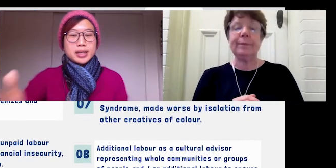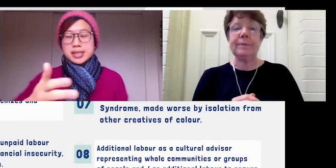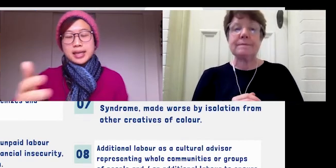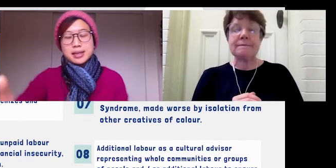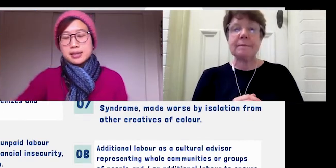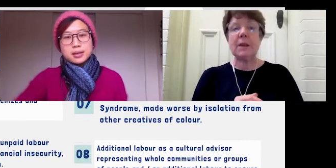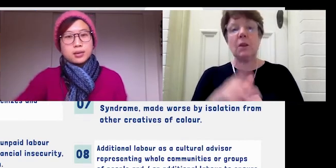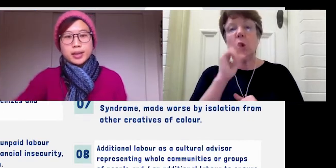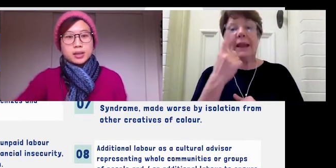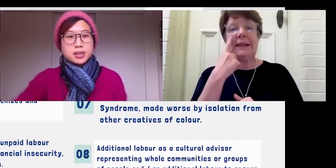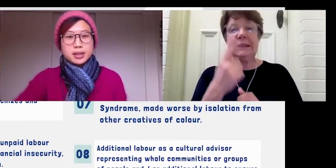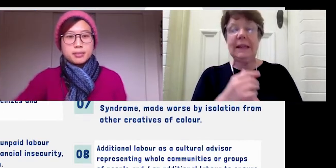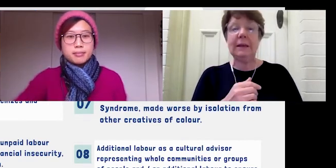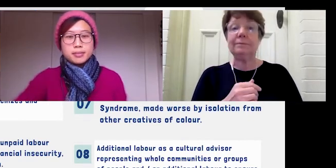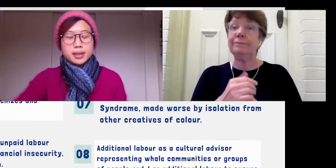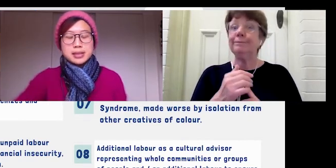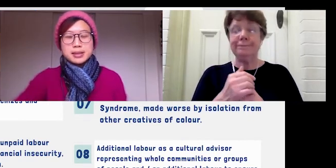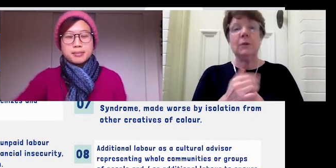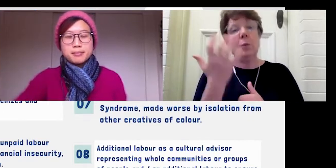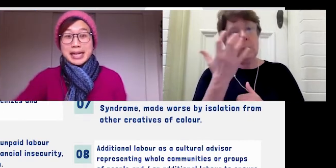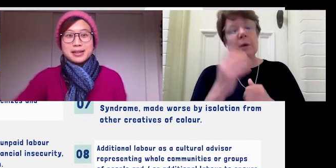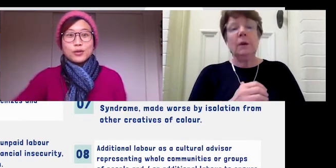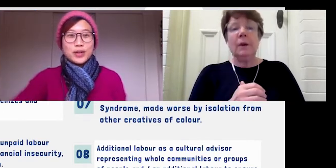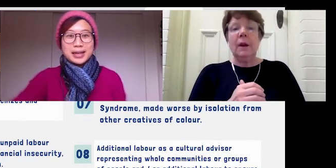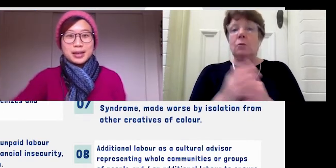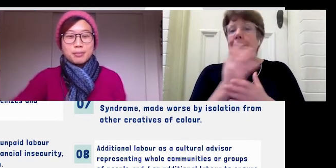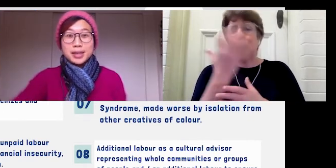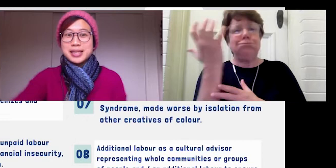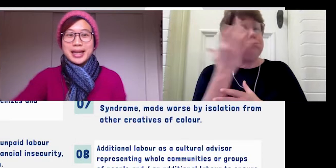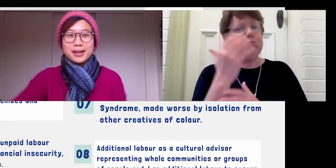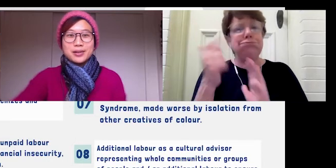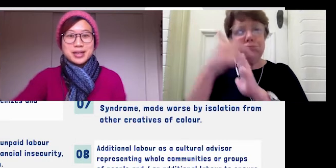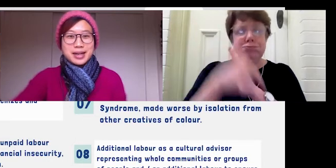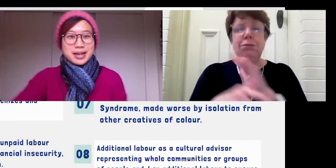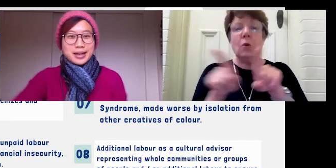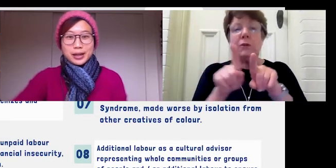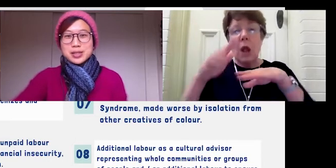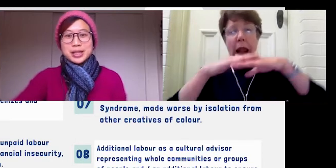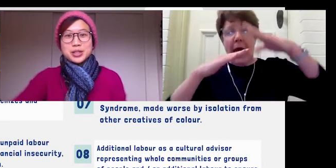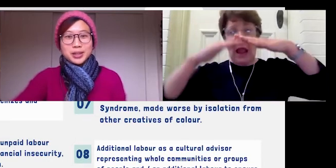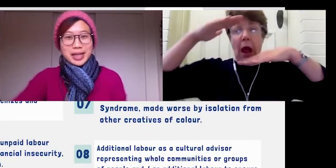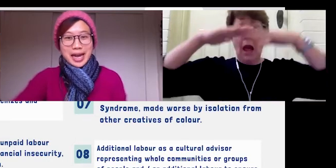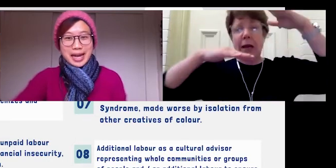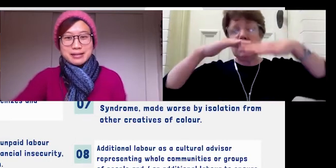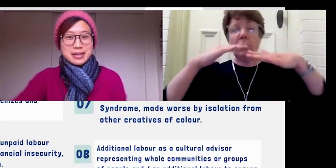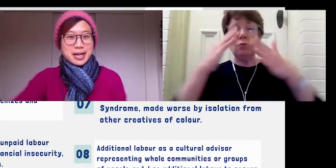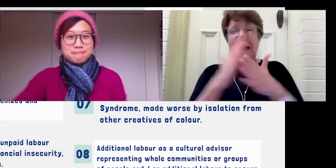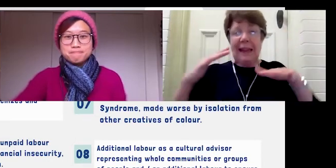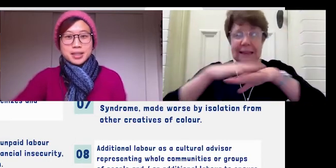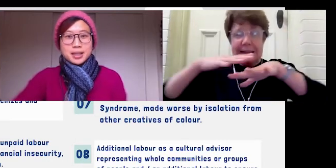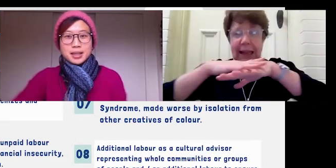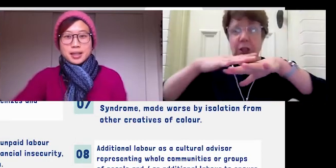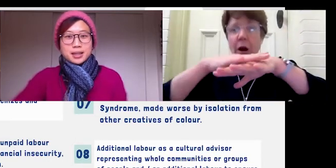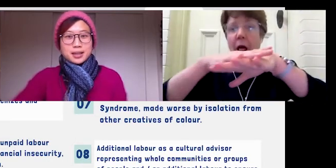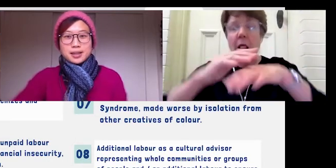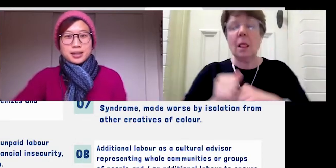you can see it's oh my gosh, it's massive and multi-layered, intersectional, and